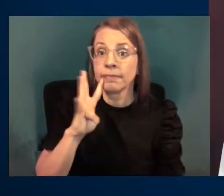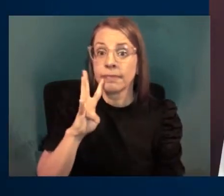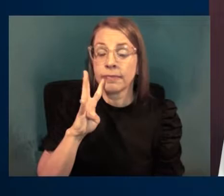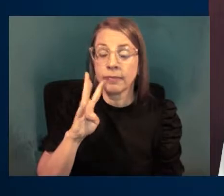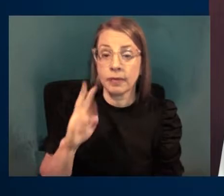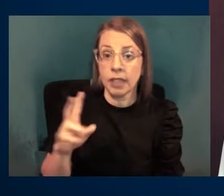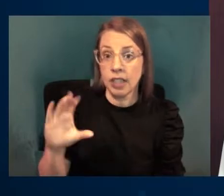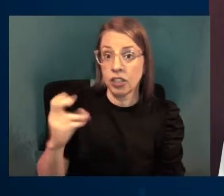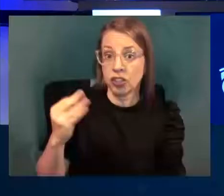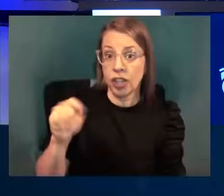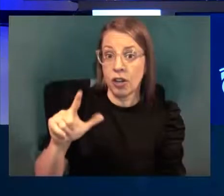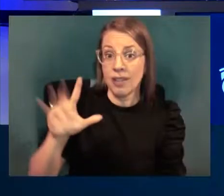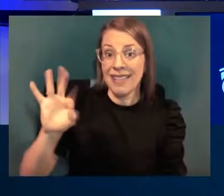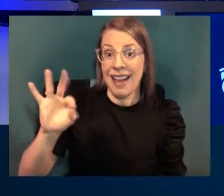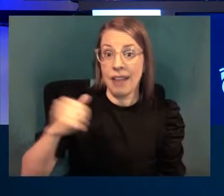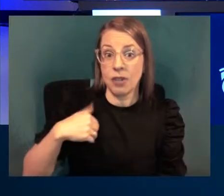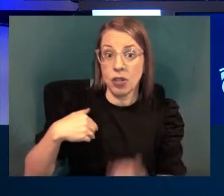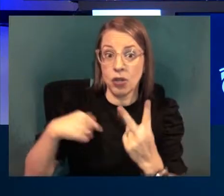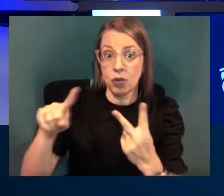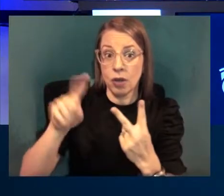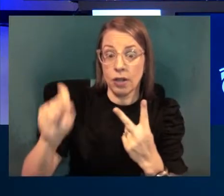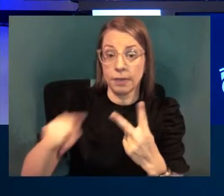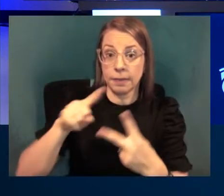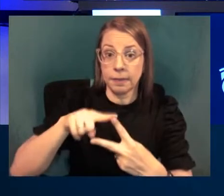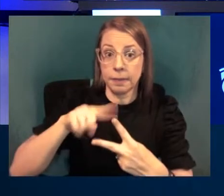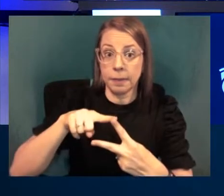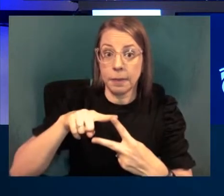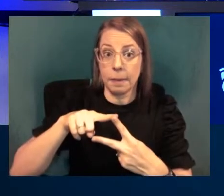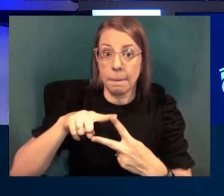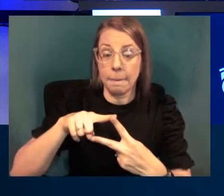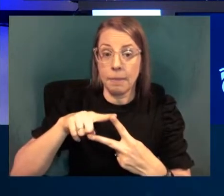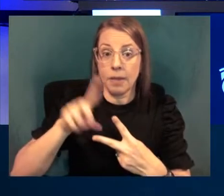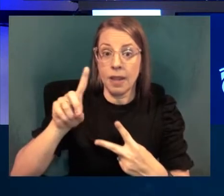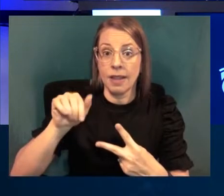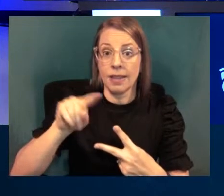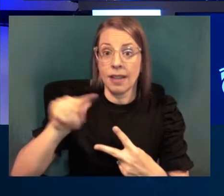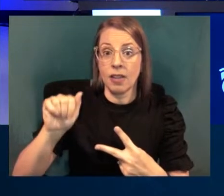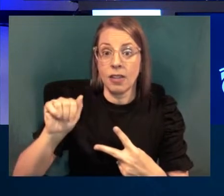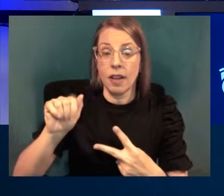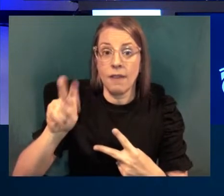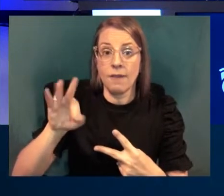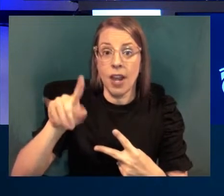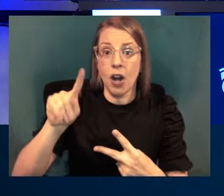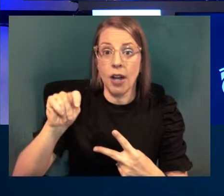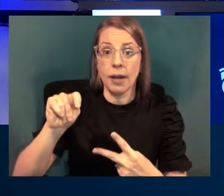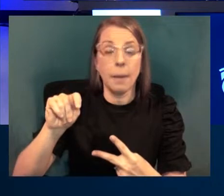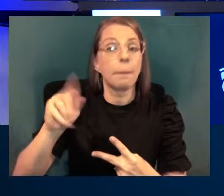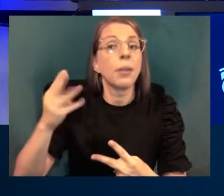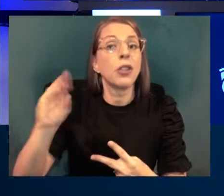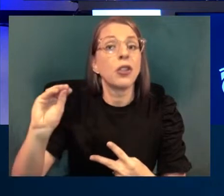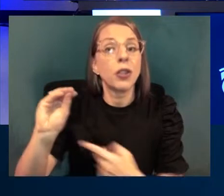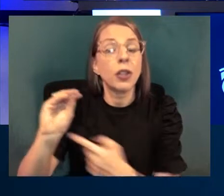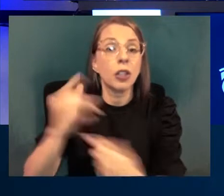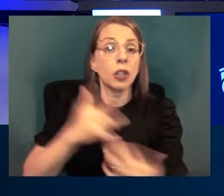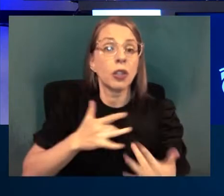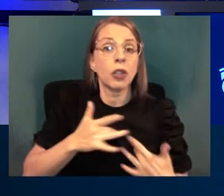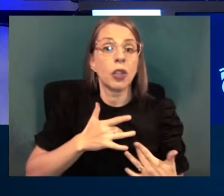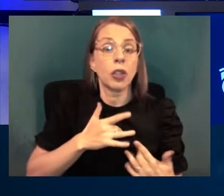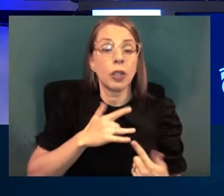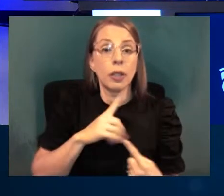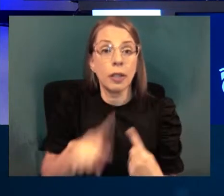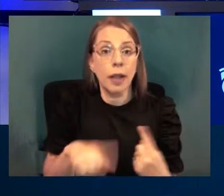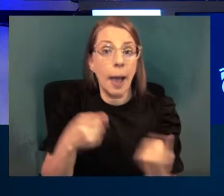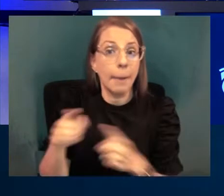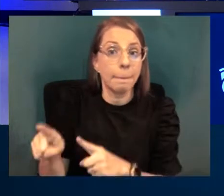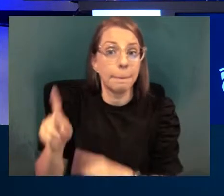two questions. The first one has to do with the Delta variant on the Missouri side. How concerned are we about what might happen on the